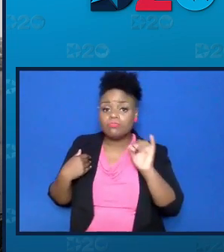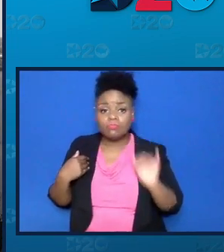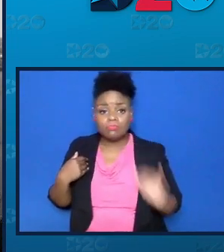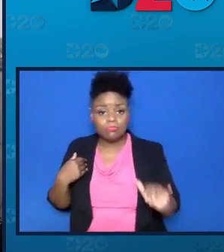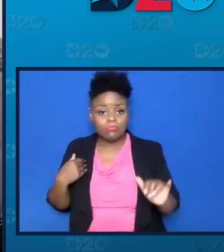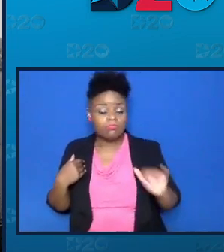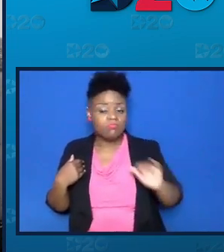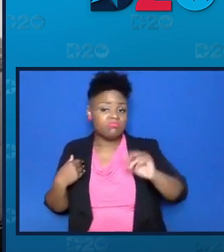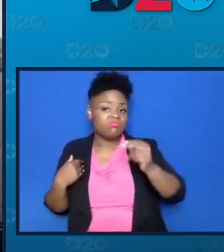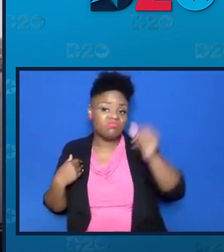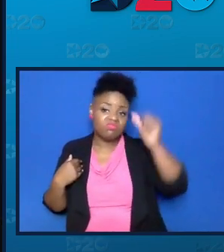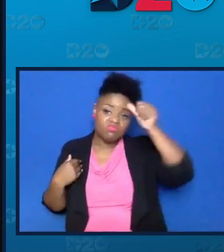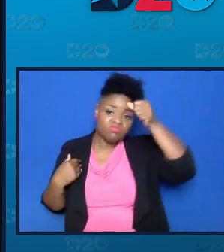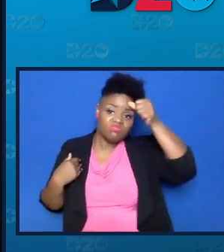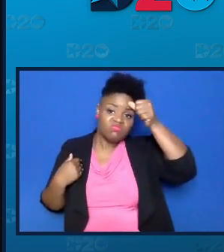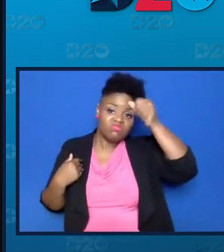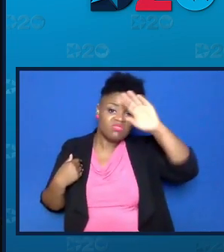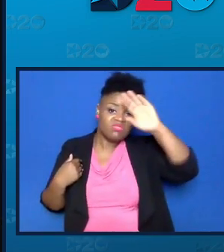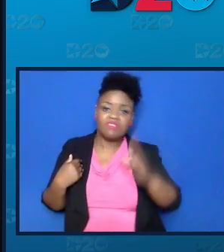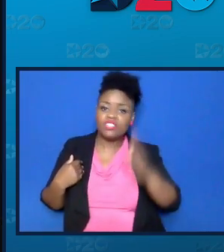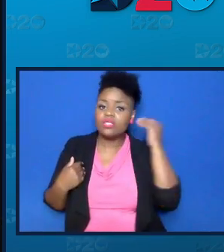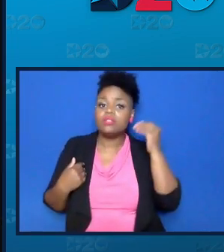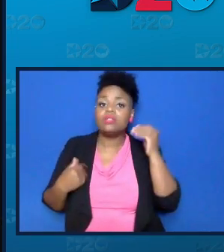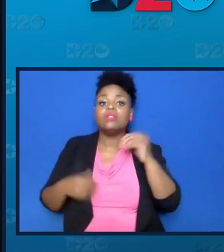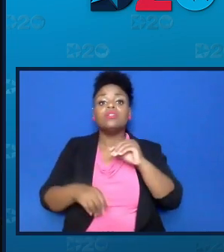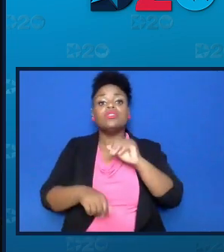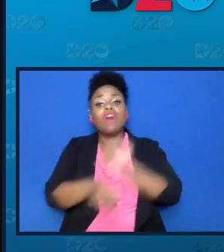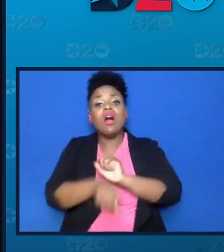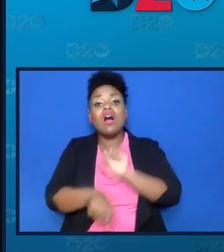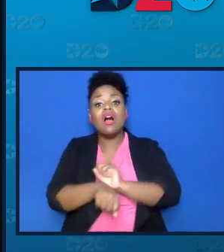is a lot more than a paycheck. It's about dignity.